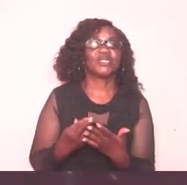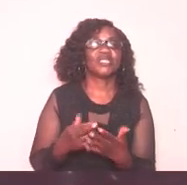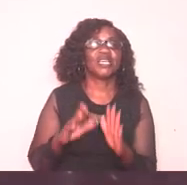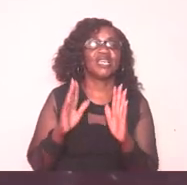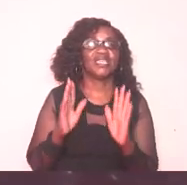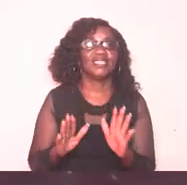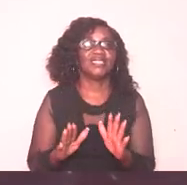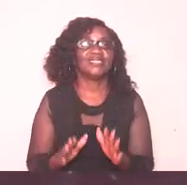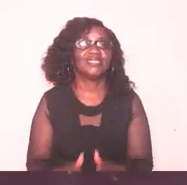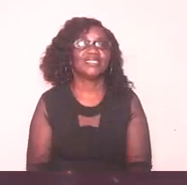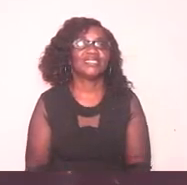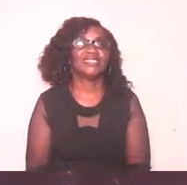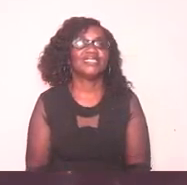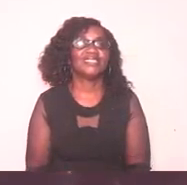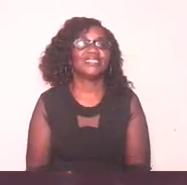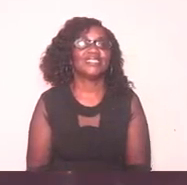The results are...